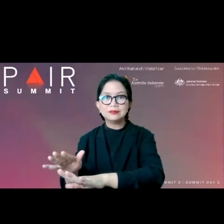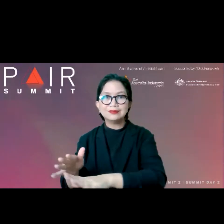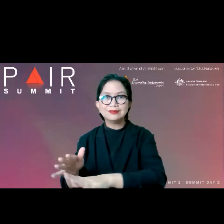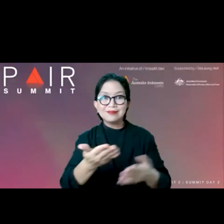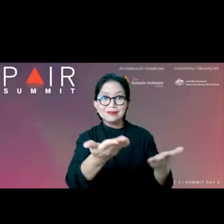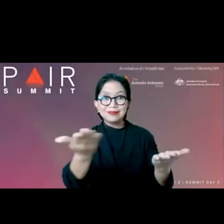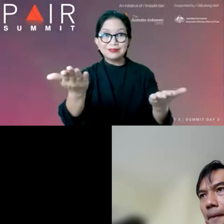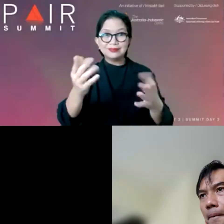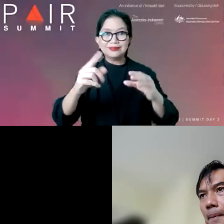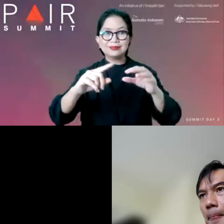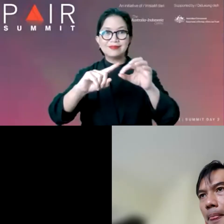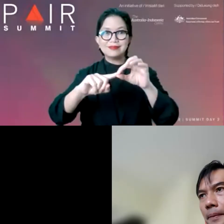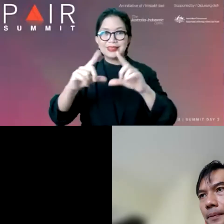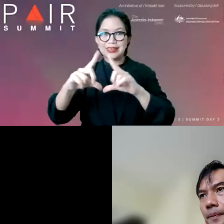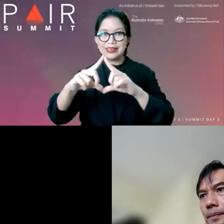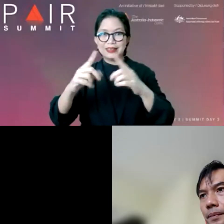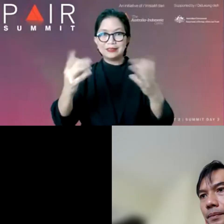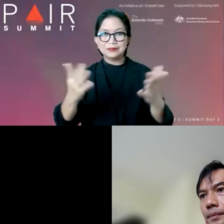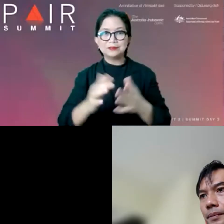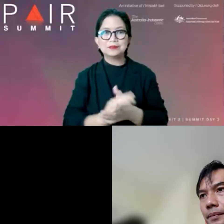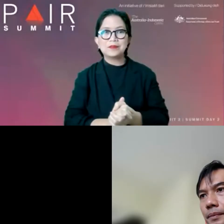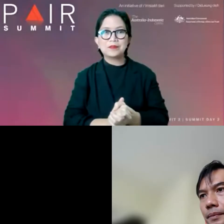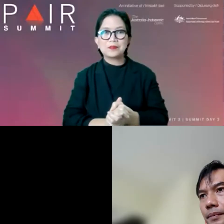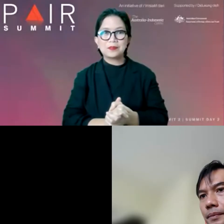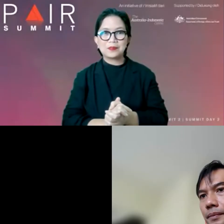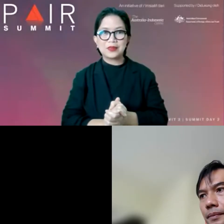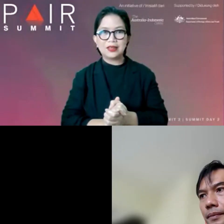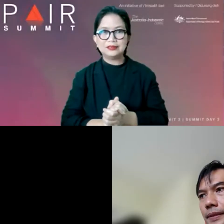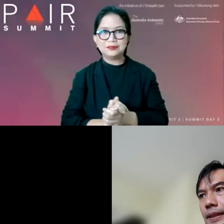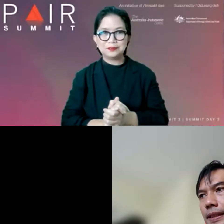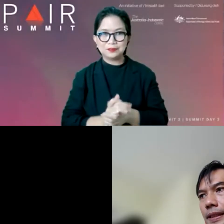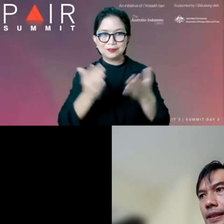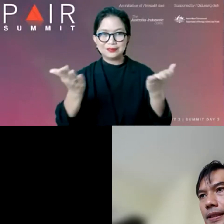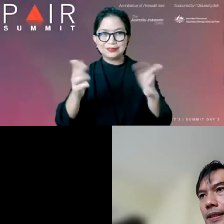so send your questions. You had a very specific research question in there.